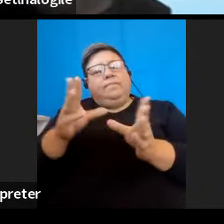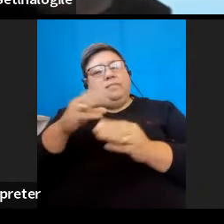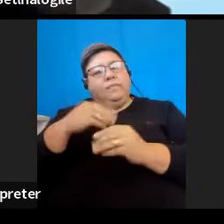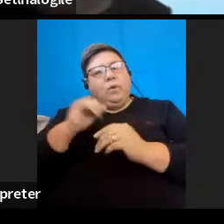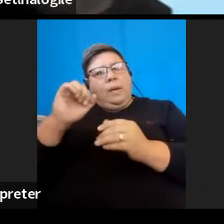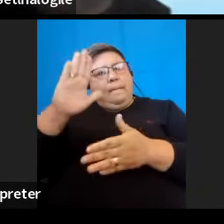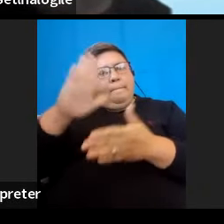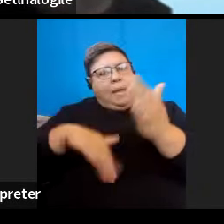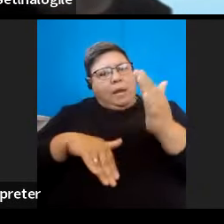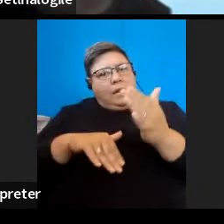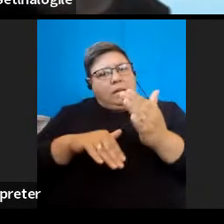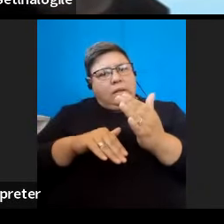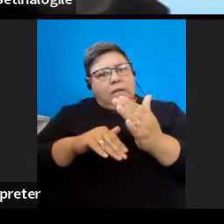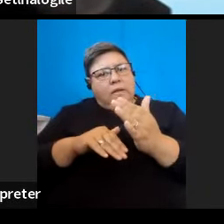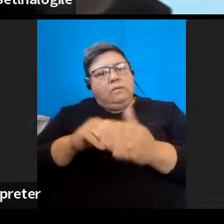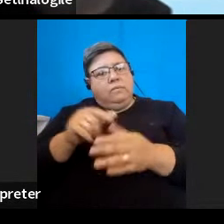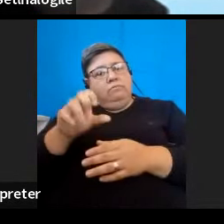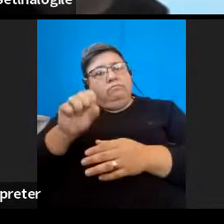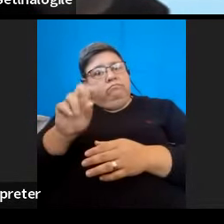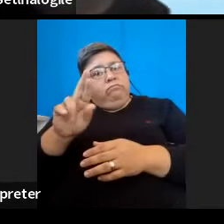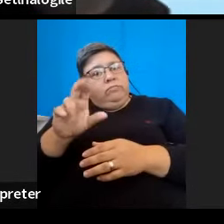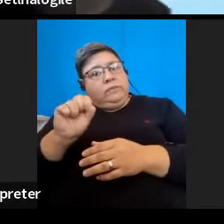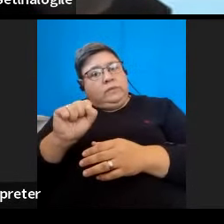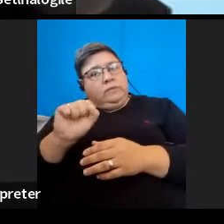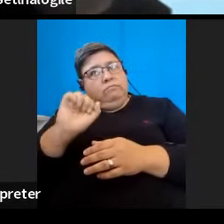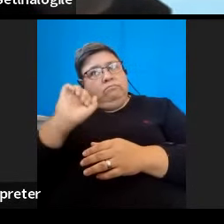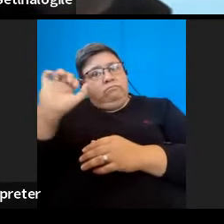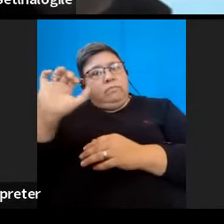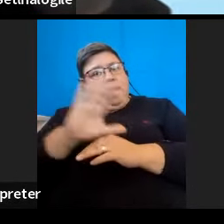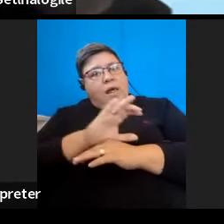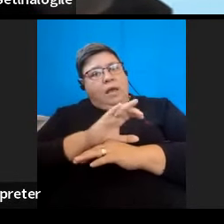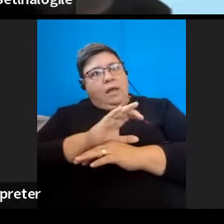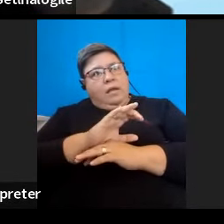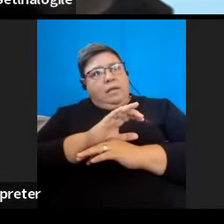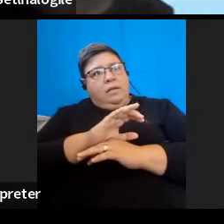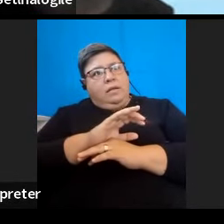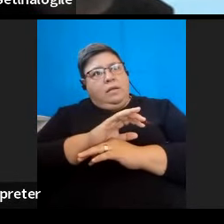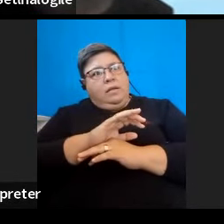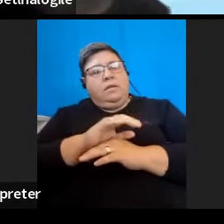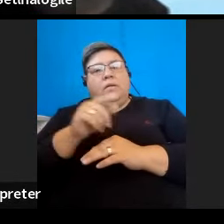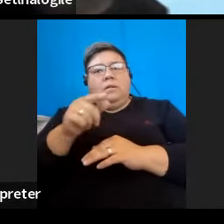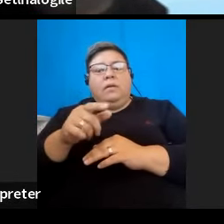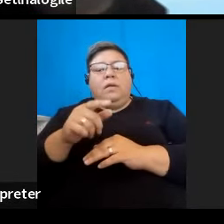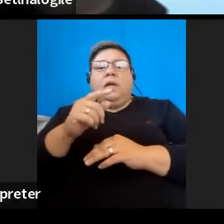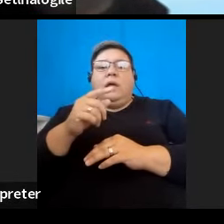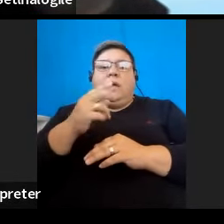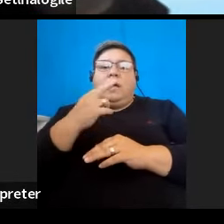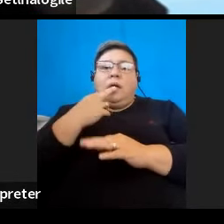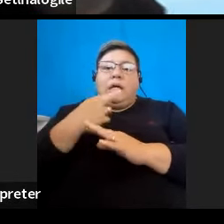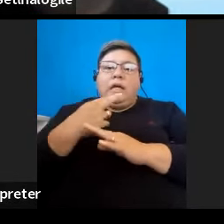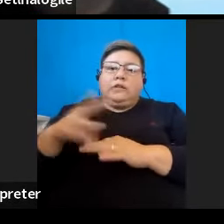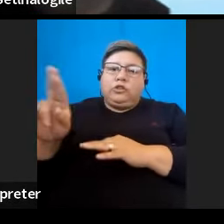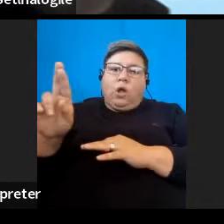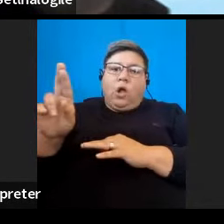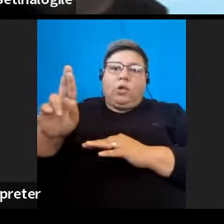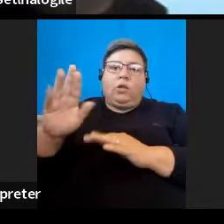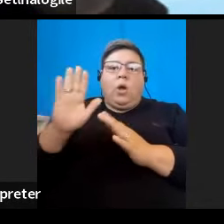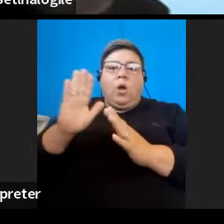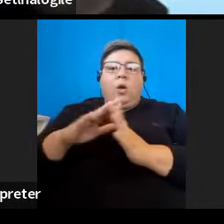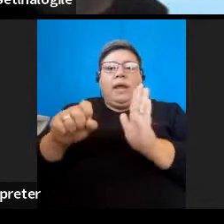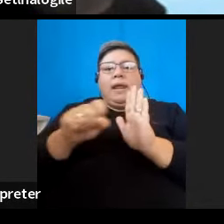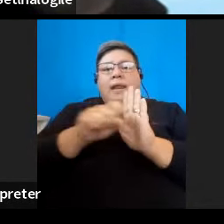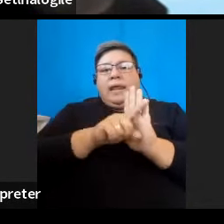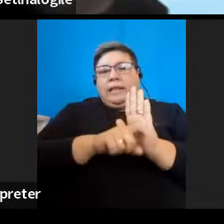even cover such on behalf of its clients. This, as a result, will negatively impact on a clearing agent and